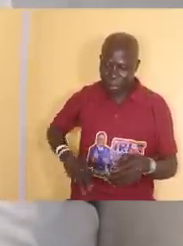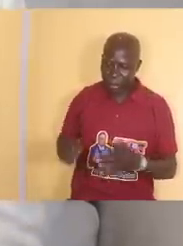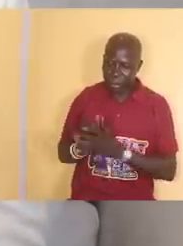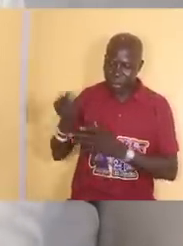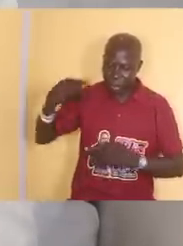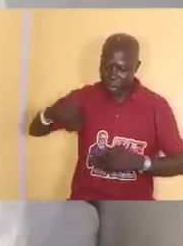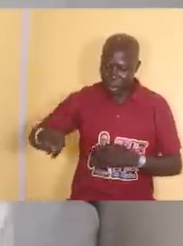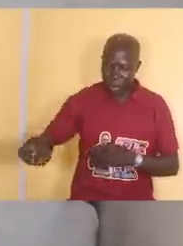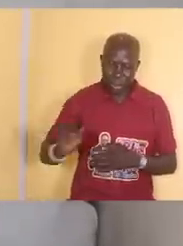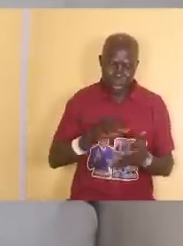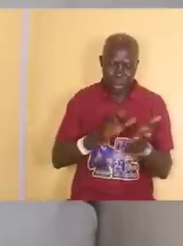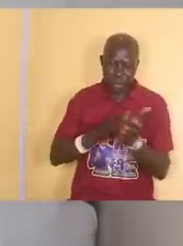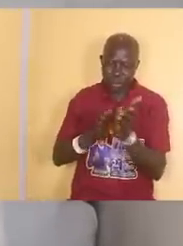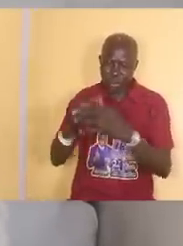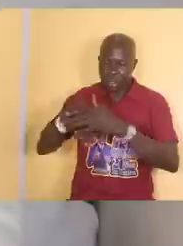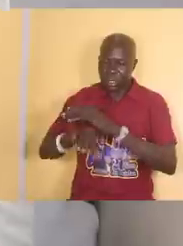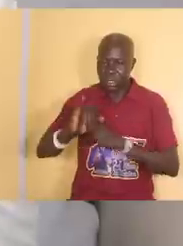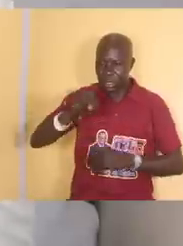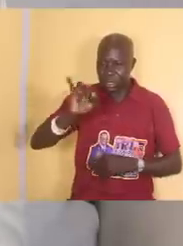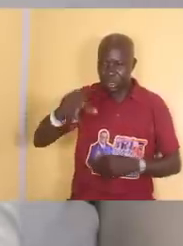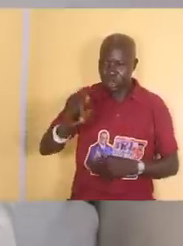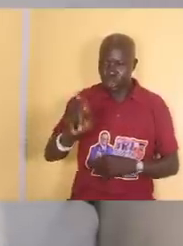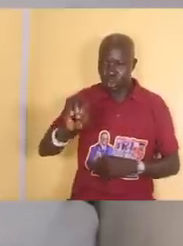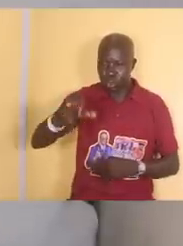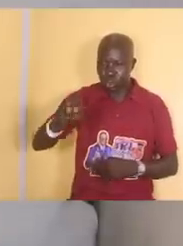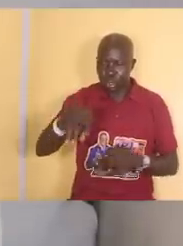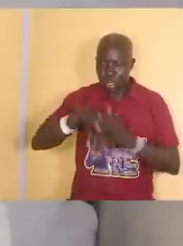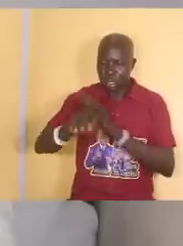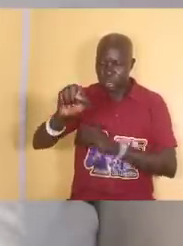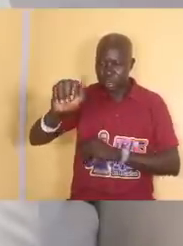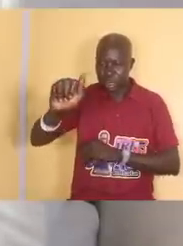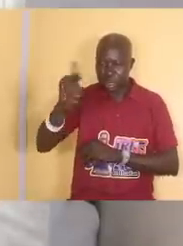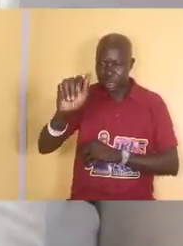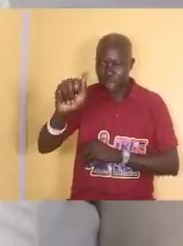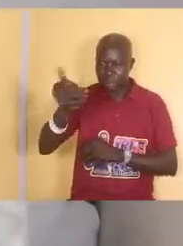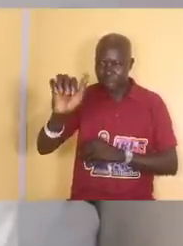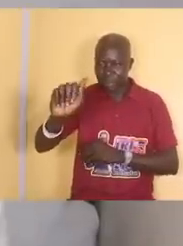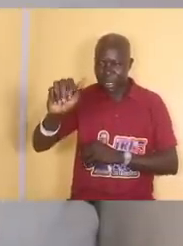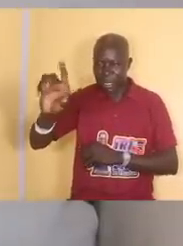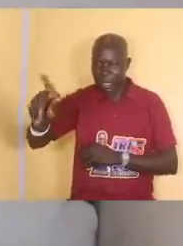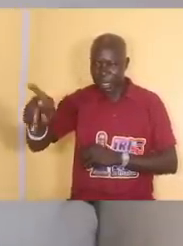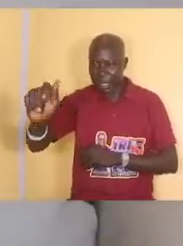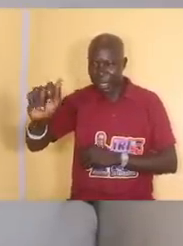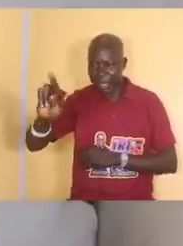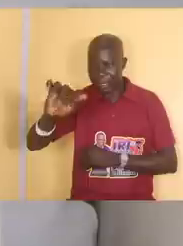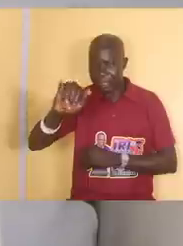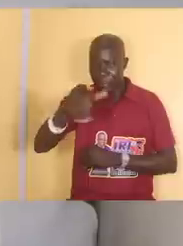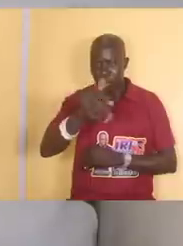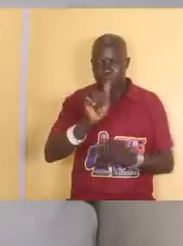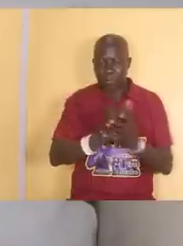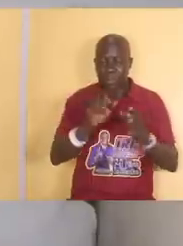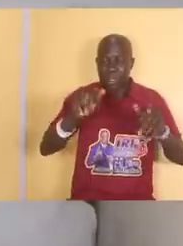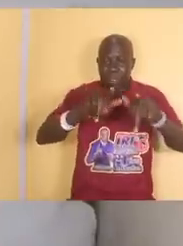Methodist Theological Institute. Ijoku. In Ijoku. Shagam. Shagam. Akariboro. Akariboro. By the grace of